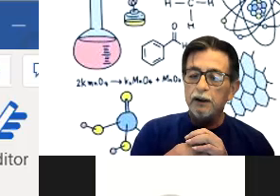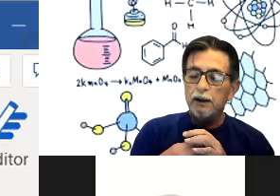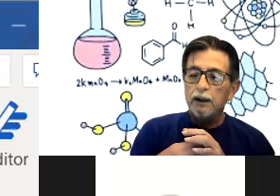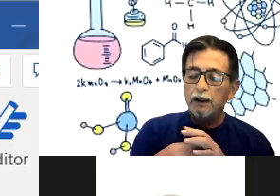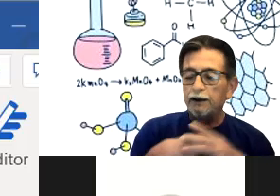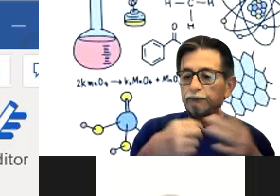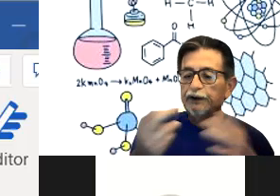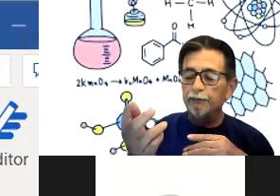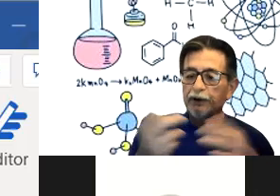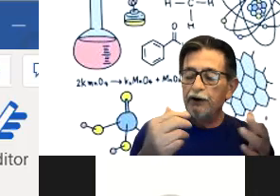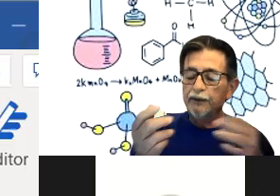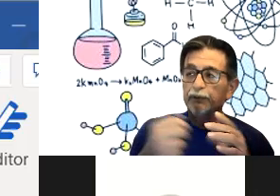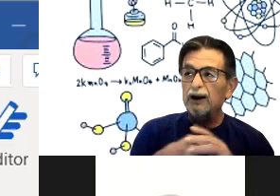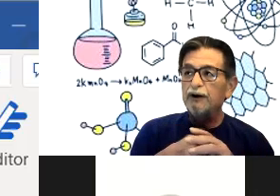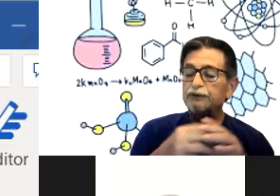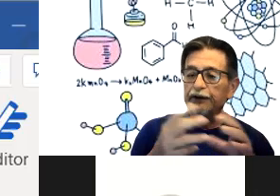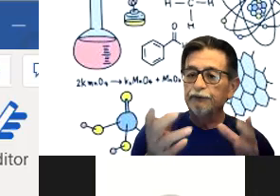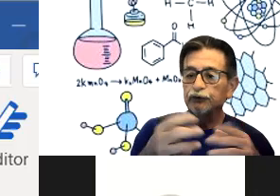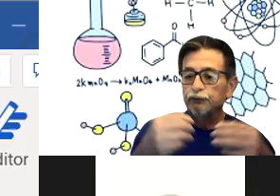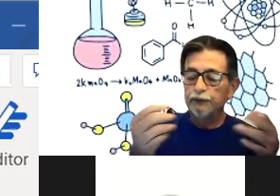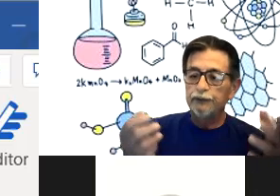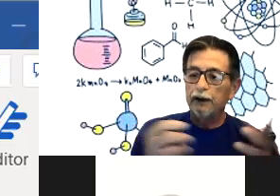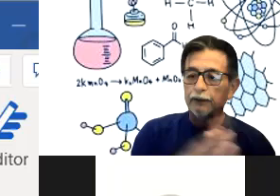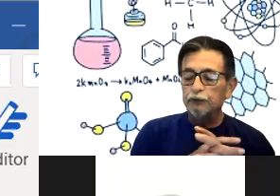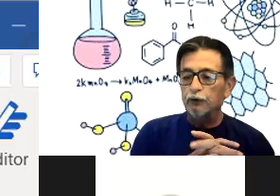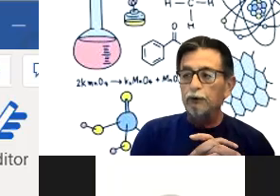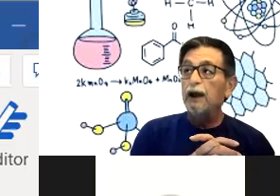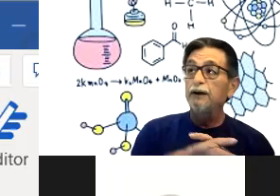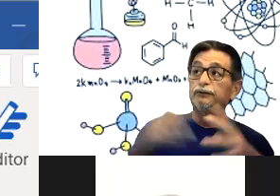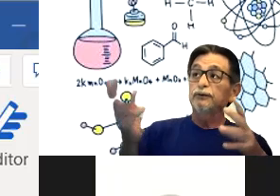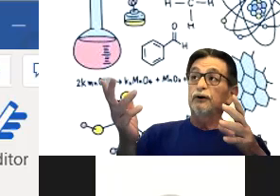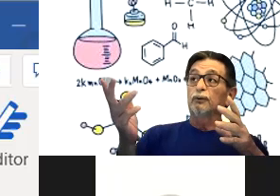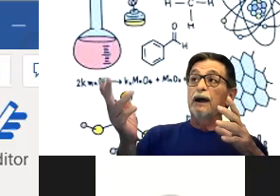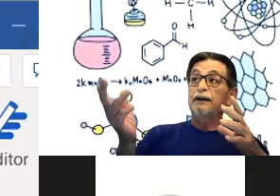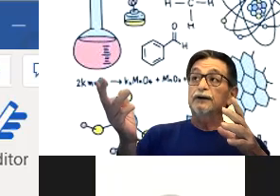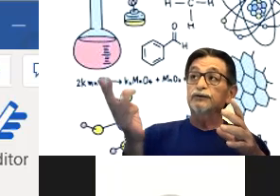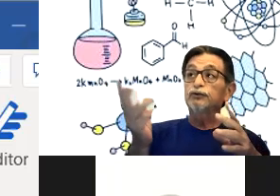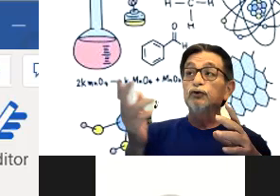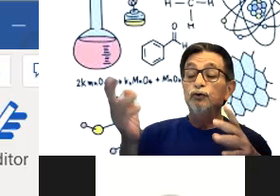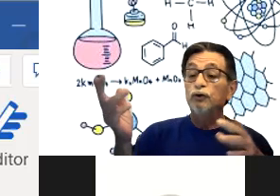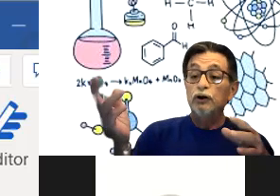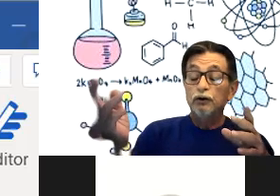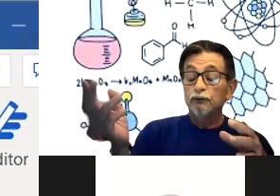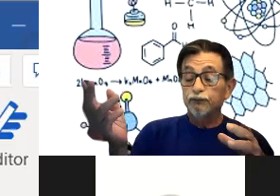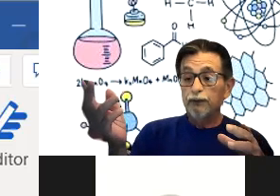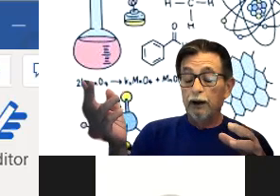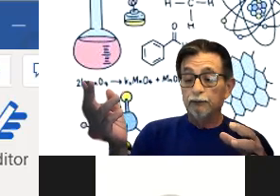bond. And if we compare the polarity of the two, the chloride is, right next